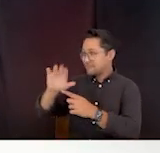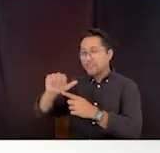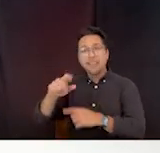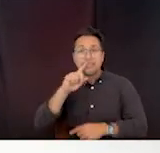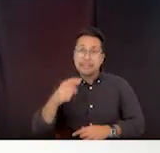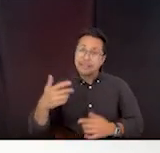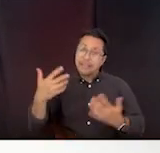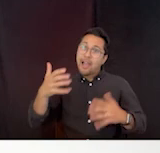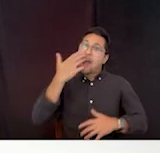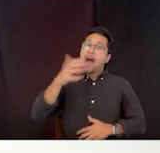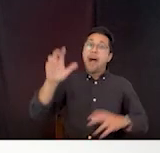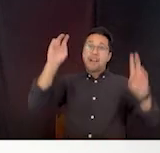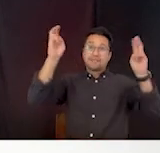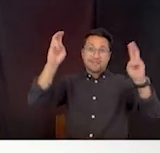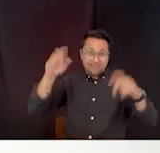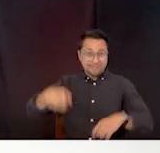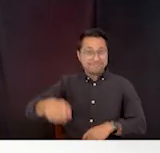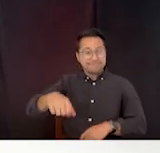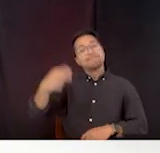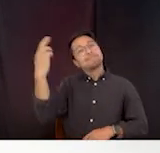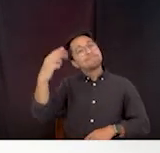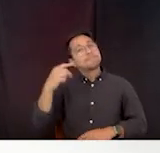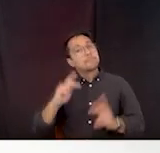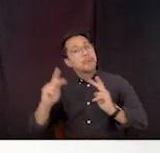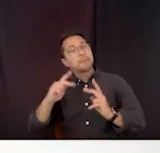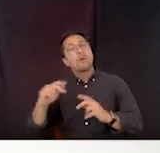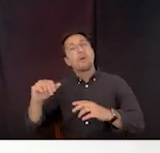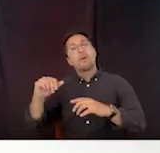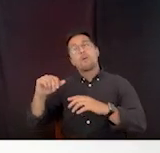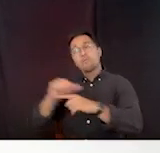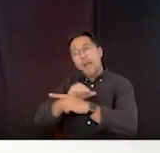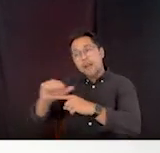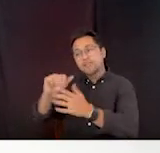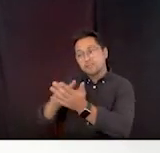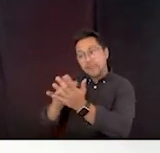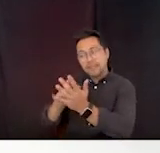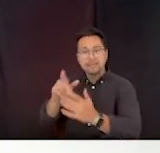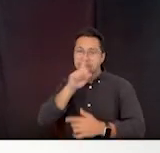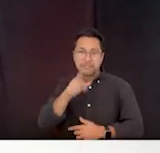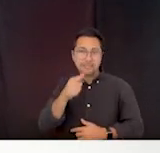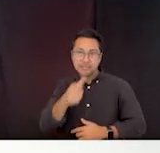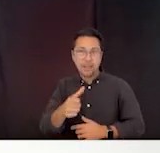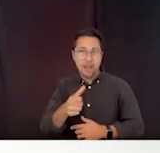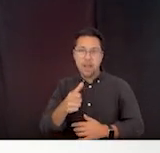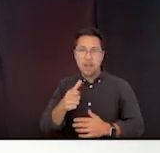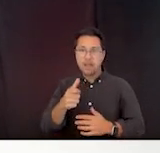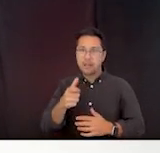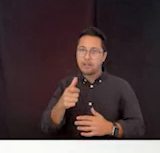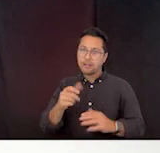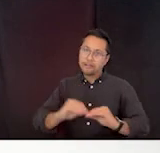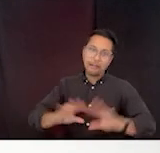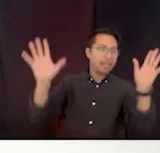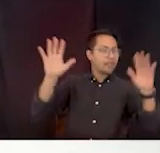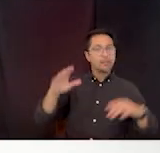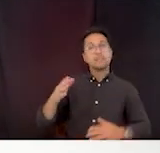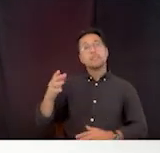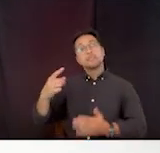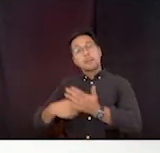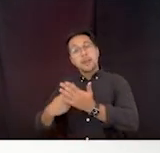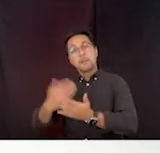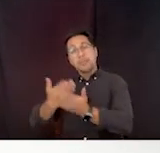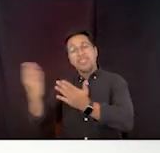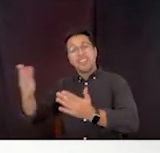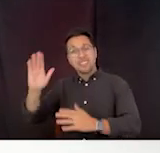button topic, and the reason why, there's a reason that people practice medicine, because it's not cut and dry, and there are things that have been done in the past that